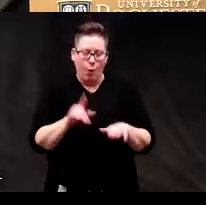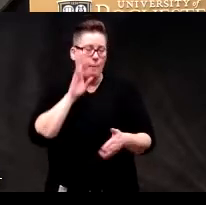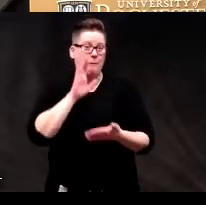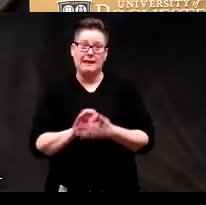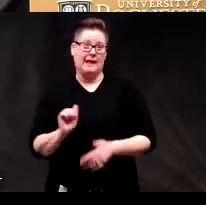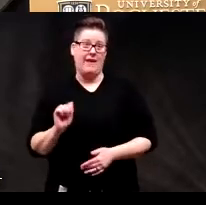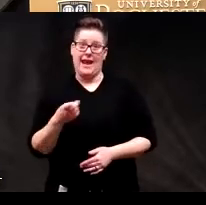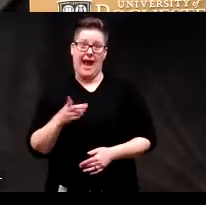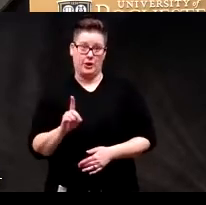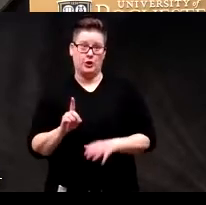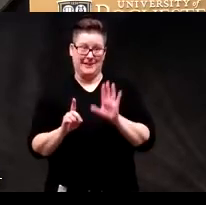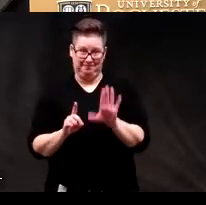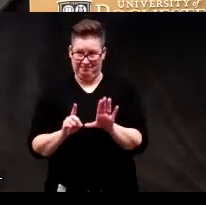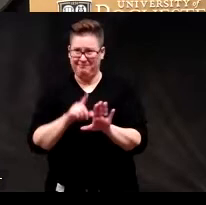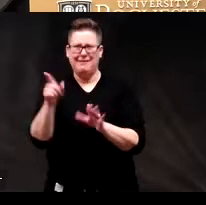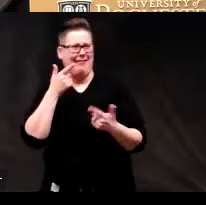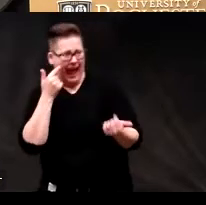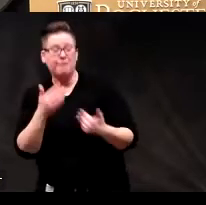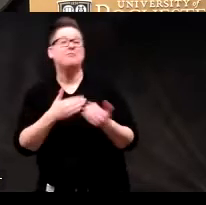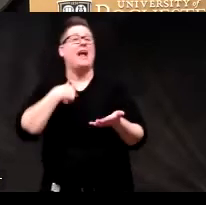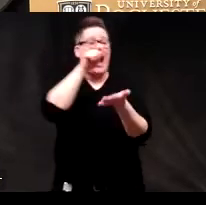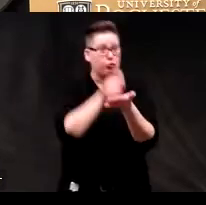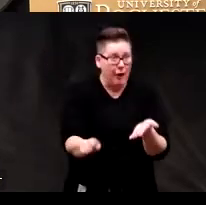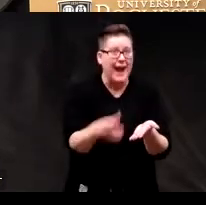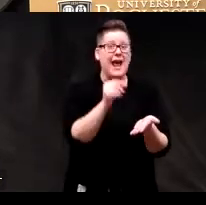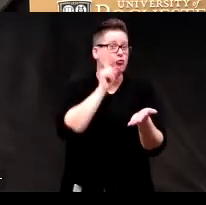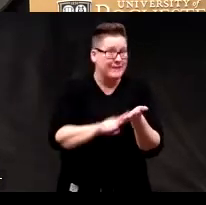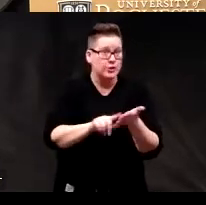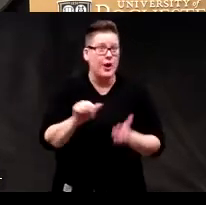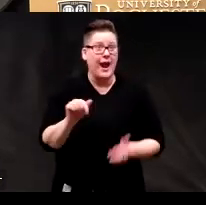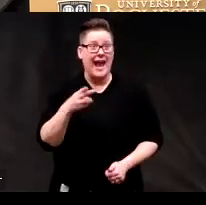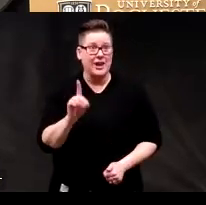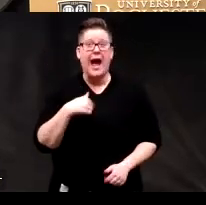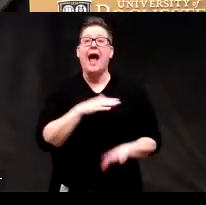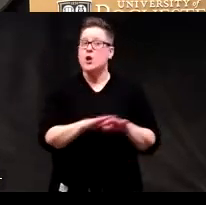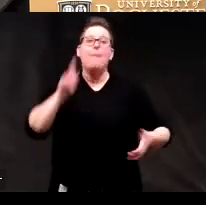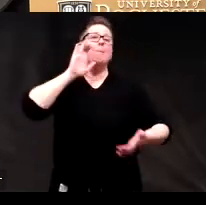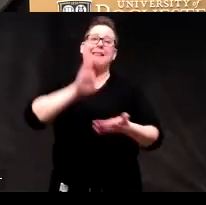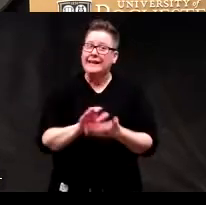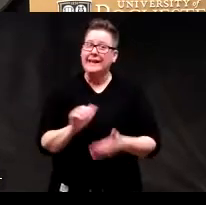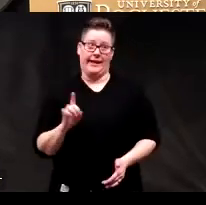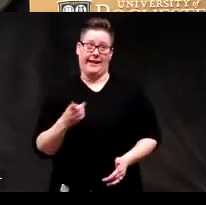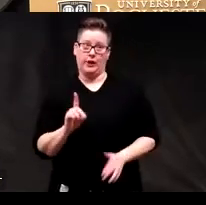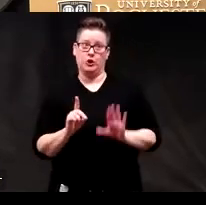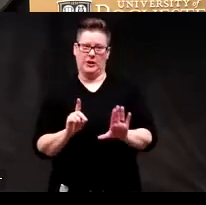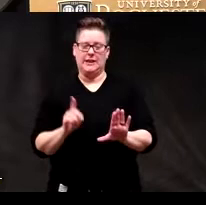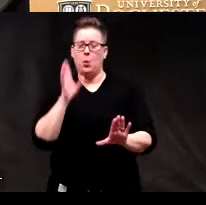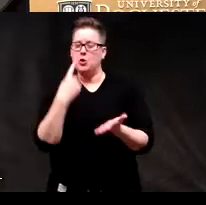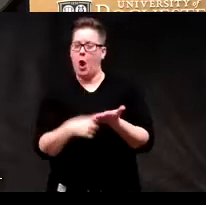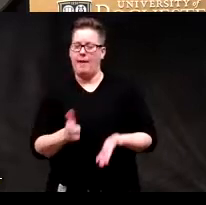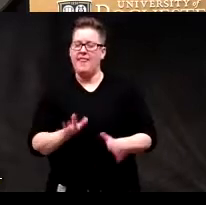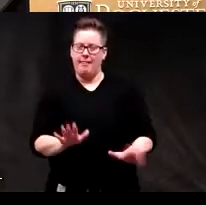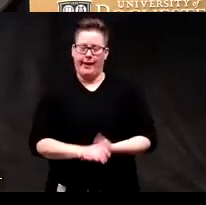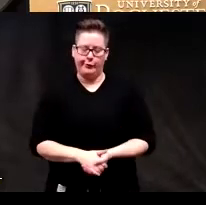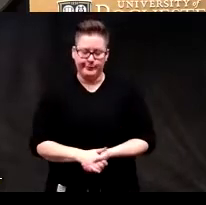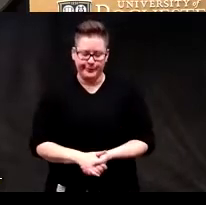ADHD. So although I write about it and I research it, I don't really believe it. And I'll get to that in a little bit.